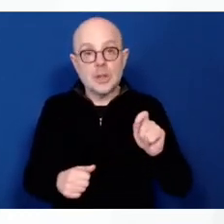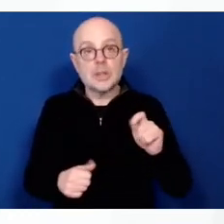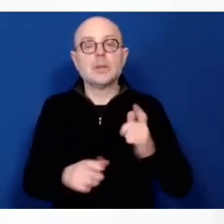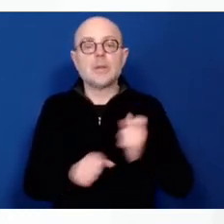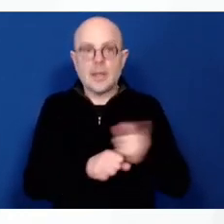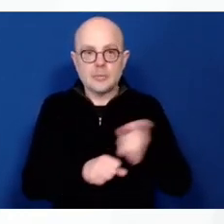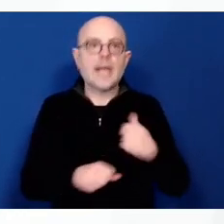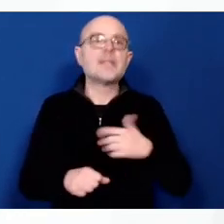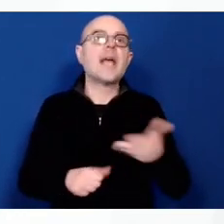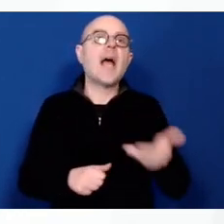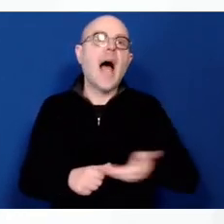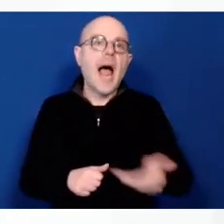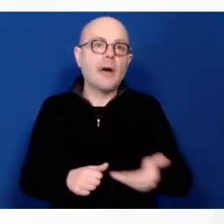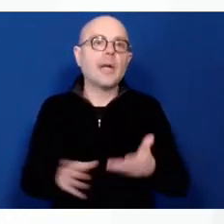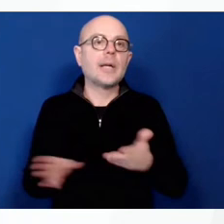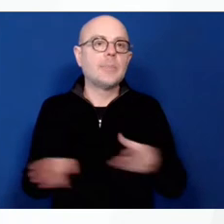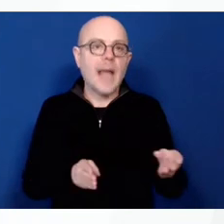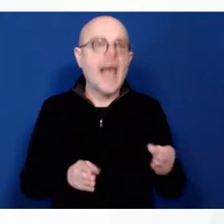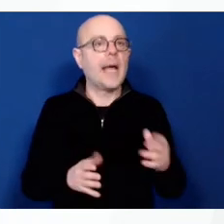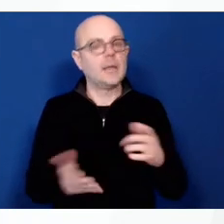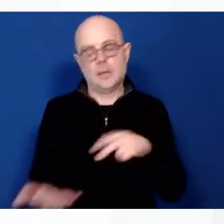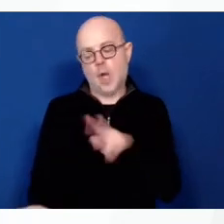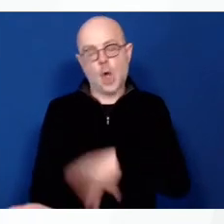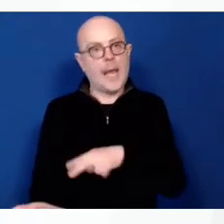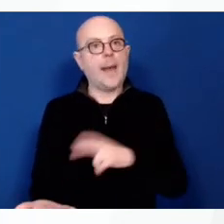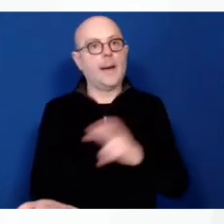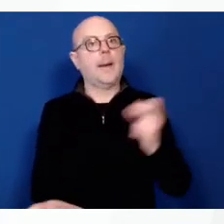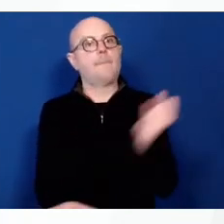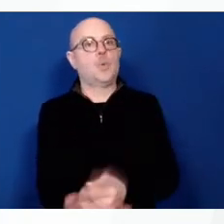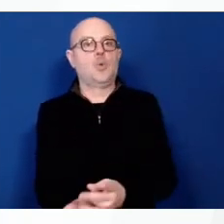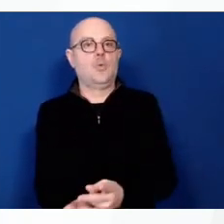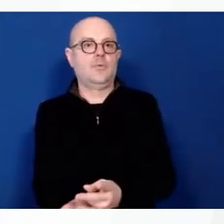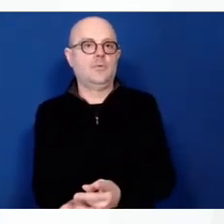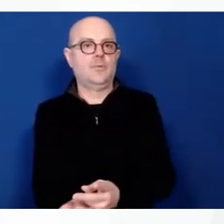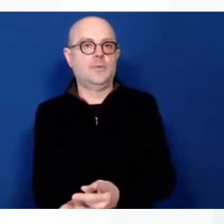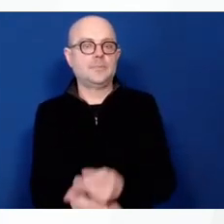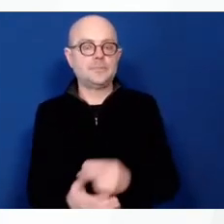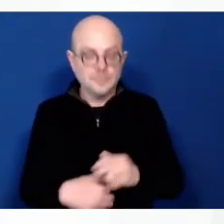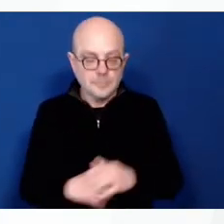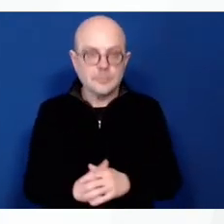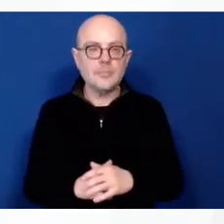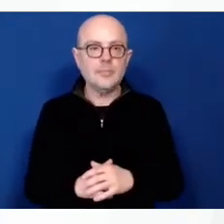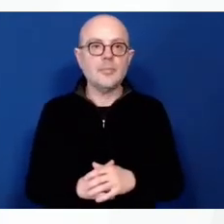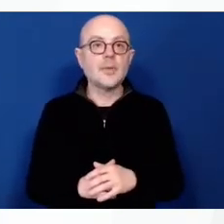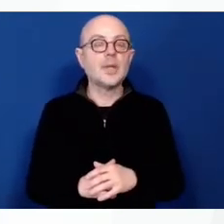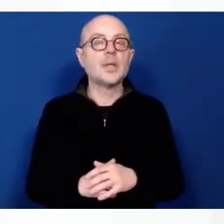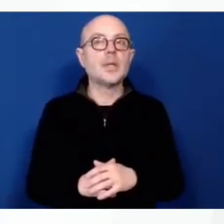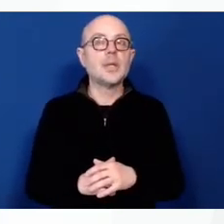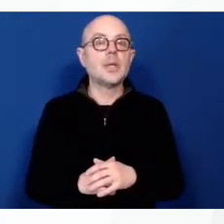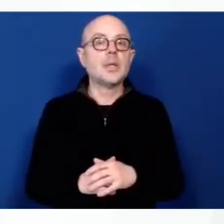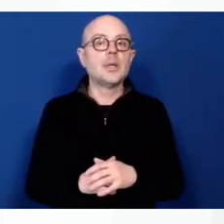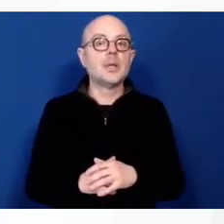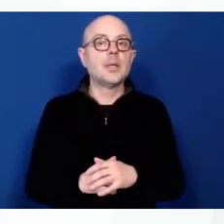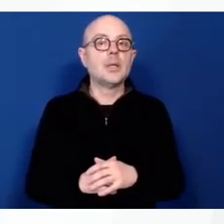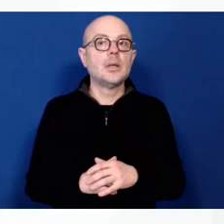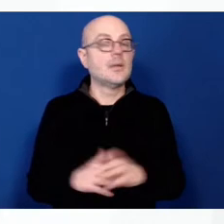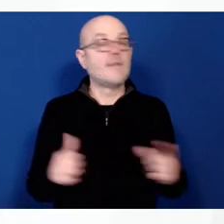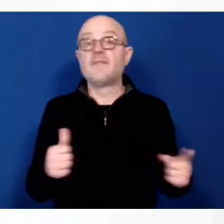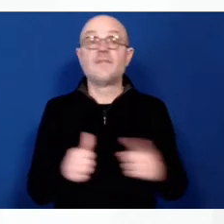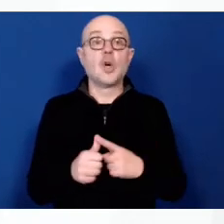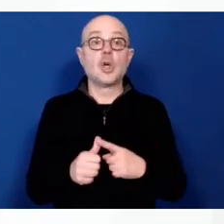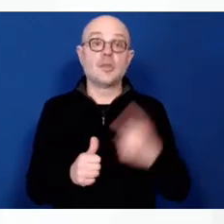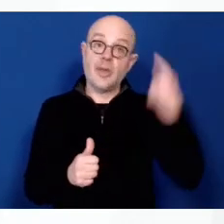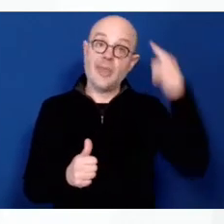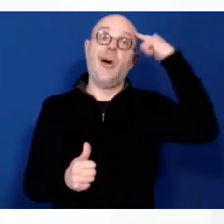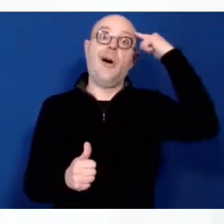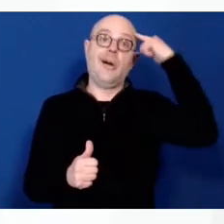plan approved. And the considerations in that, the first consideration in a hiring plan, of course, is